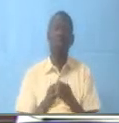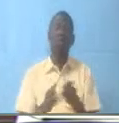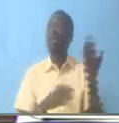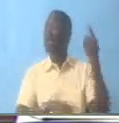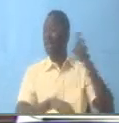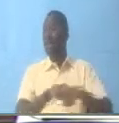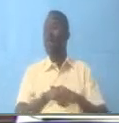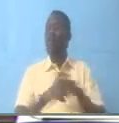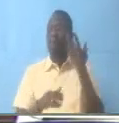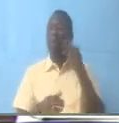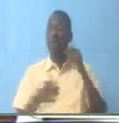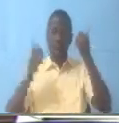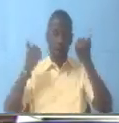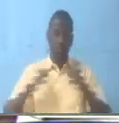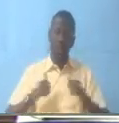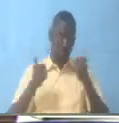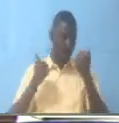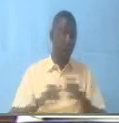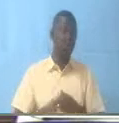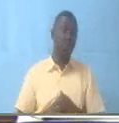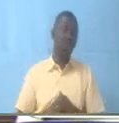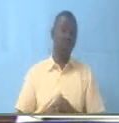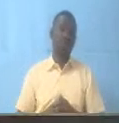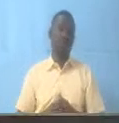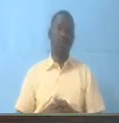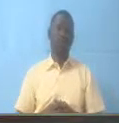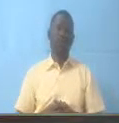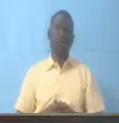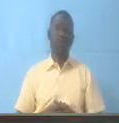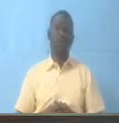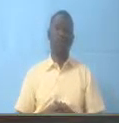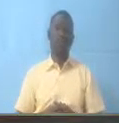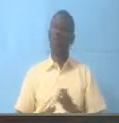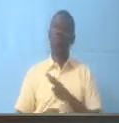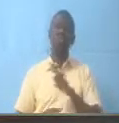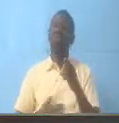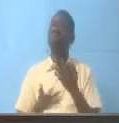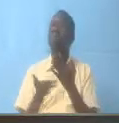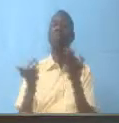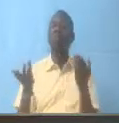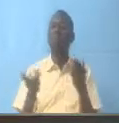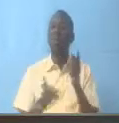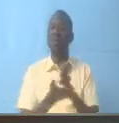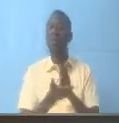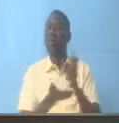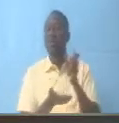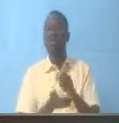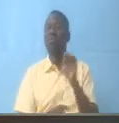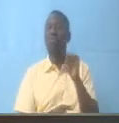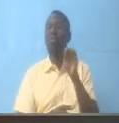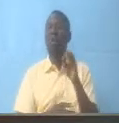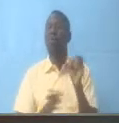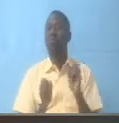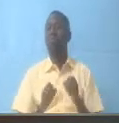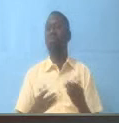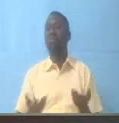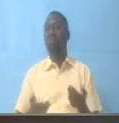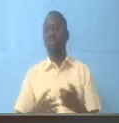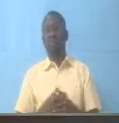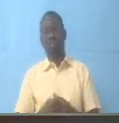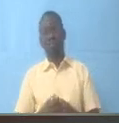joxe seede nag ne ñi nga xam ne ñoom lañ waroon a oo pour ñu joxe seen seede ci xew-xew boobu amoon April 10 ak